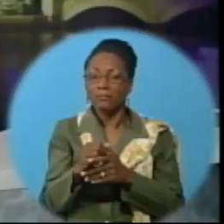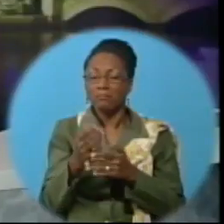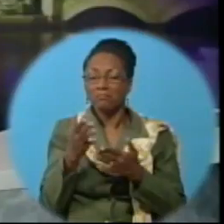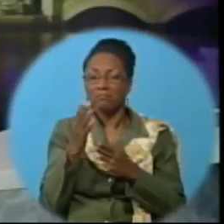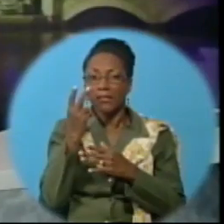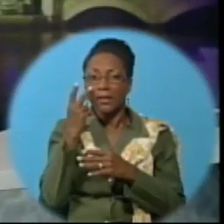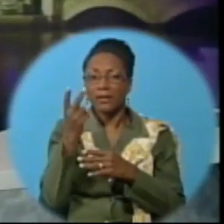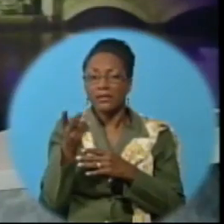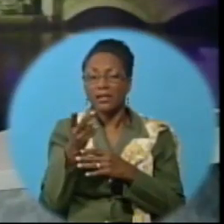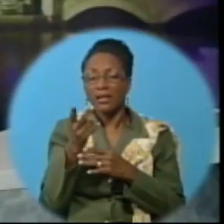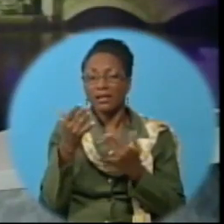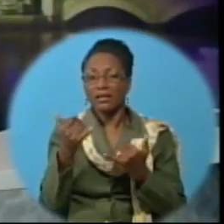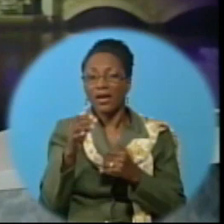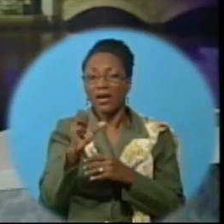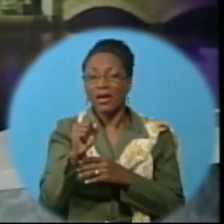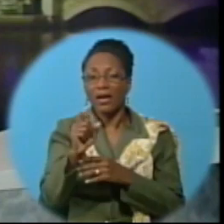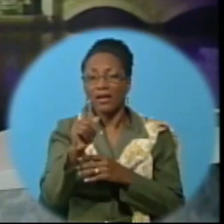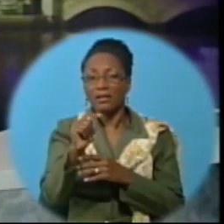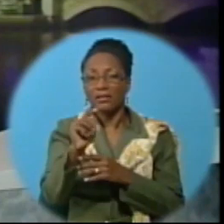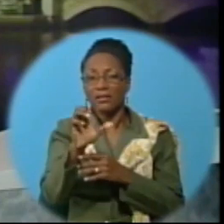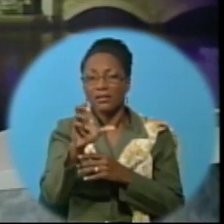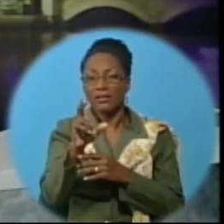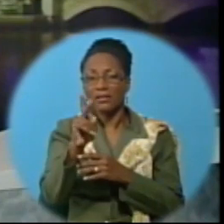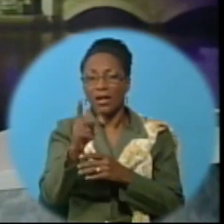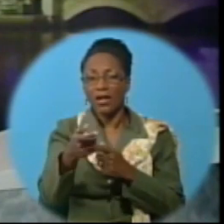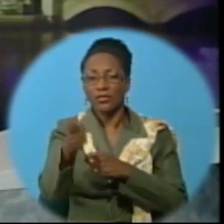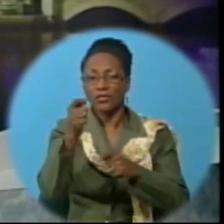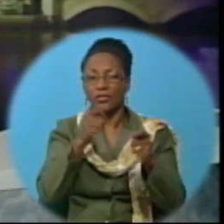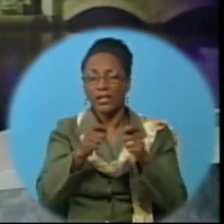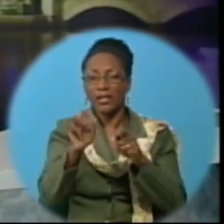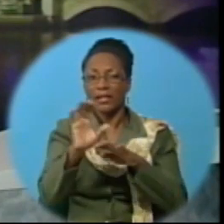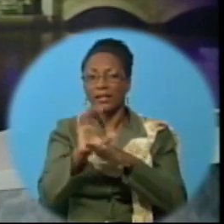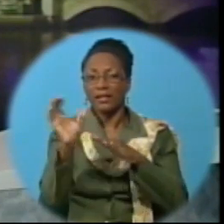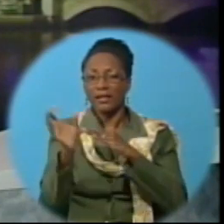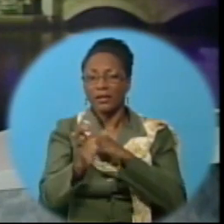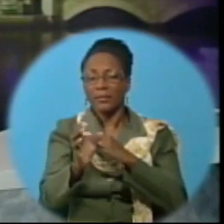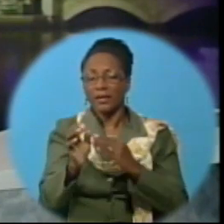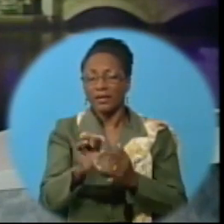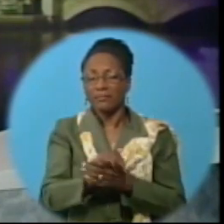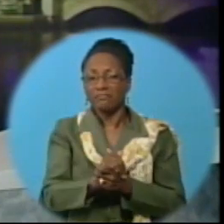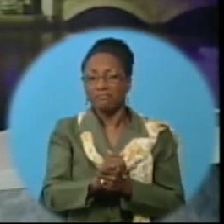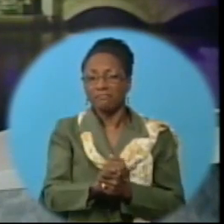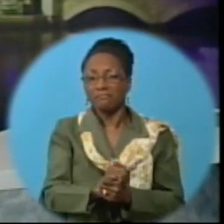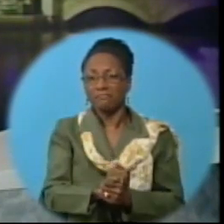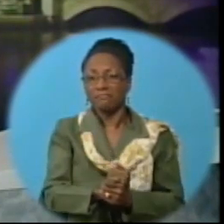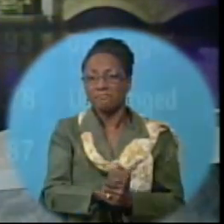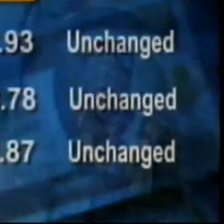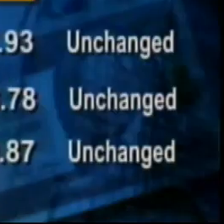Let's take a look now at how stocks traded on some of the regional exchanges.